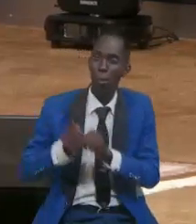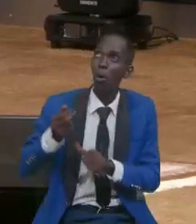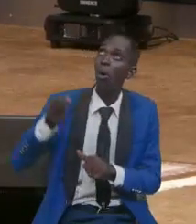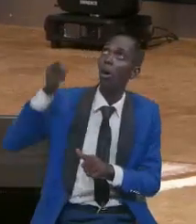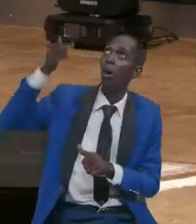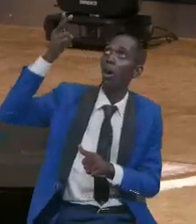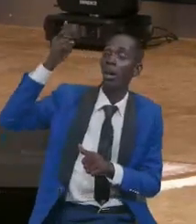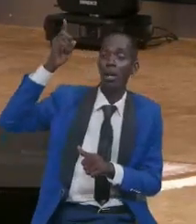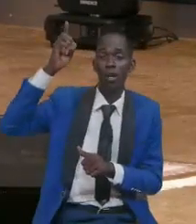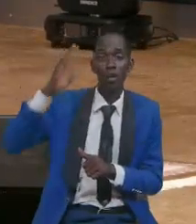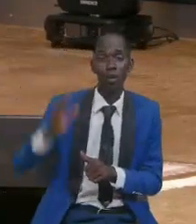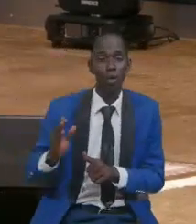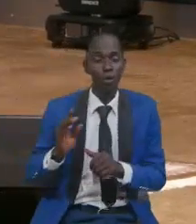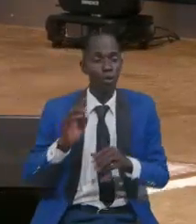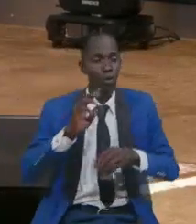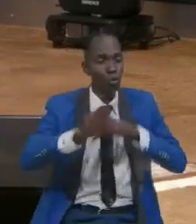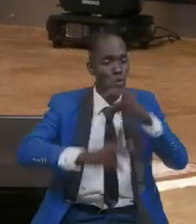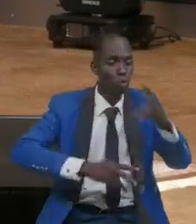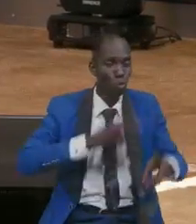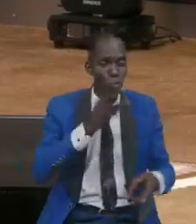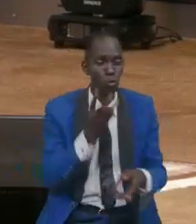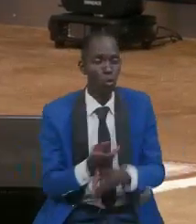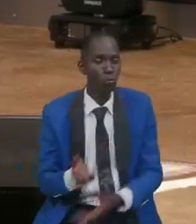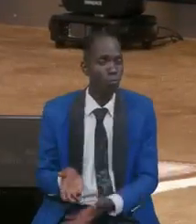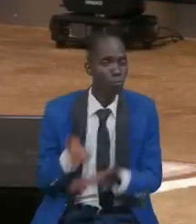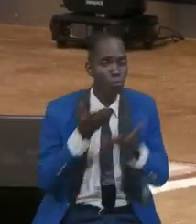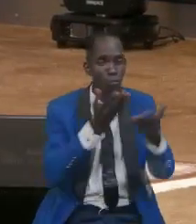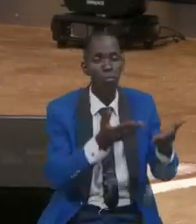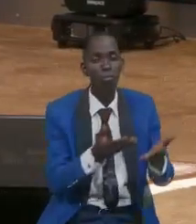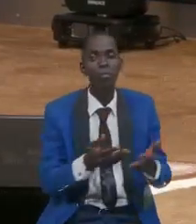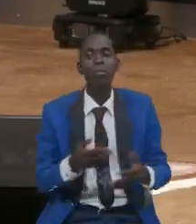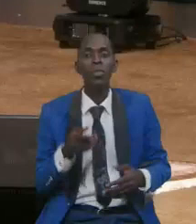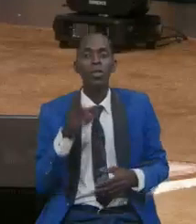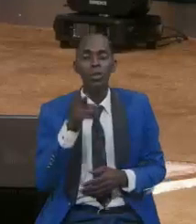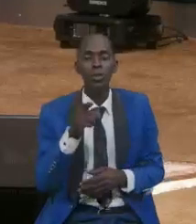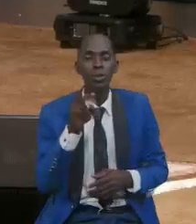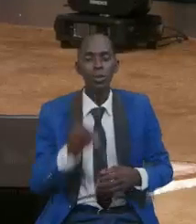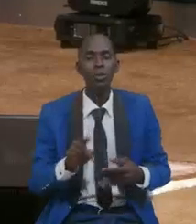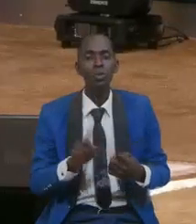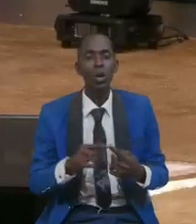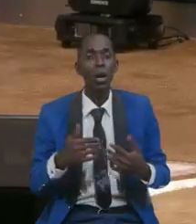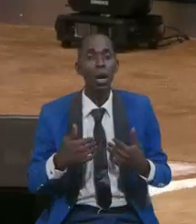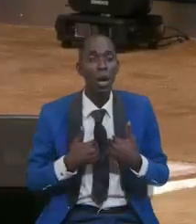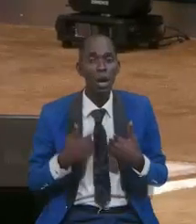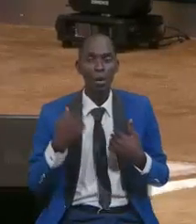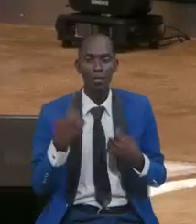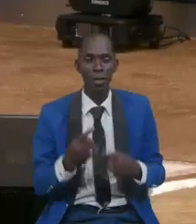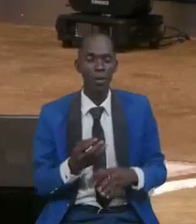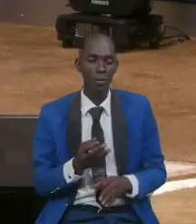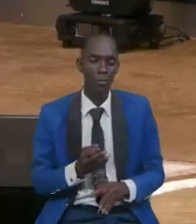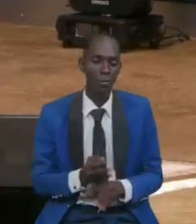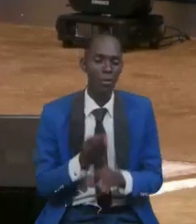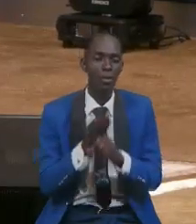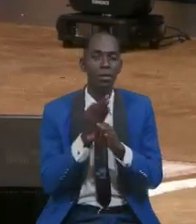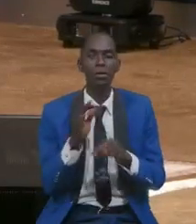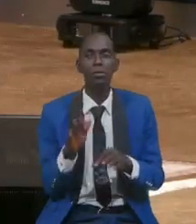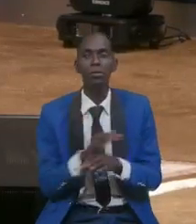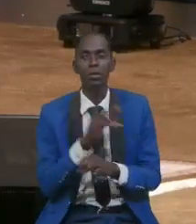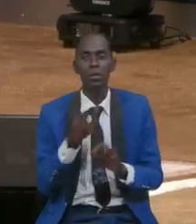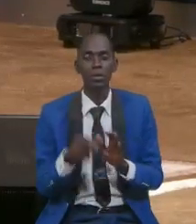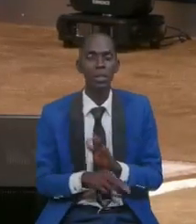the world and to any congregation? Here is what you ought to have: the faithfulness